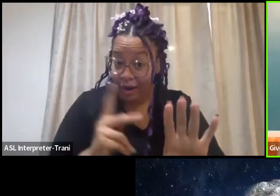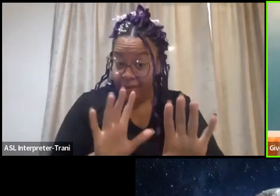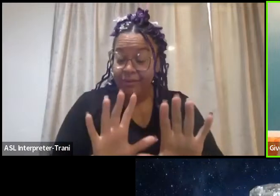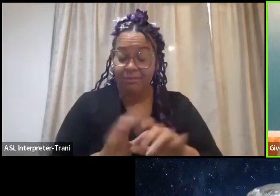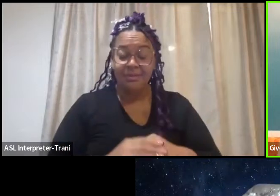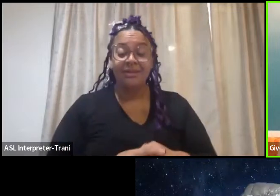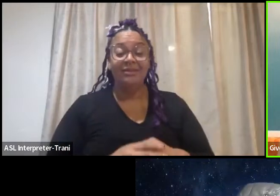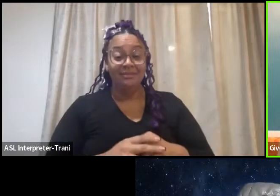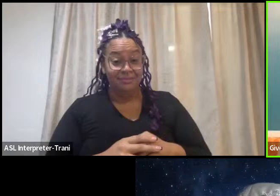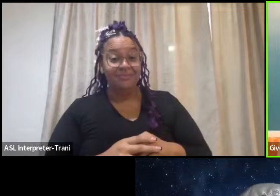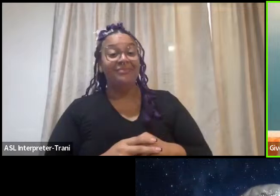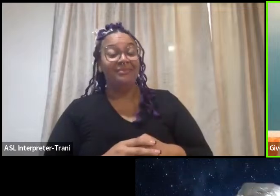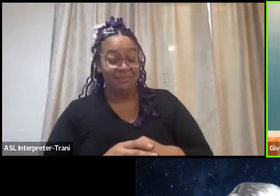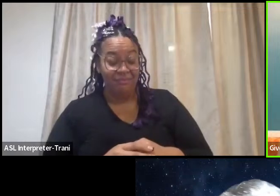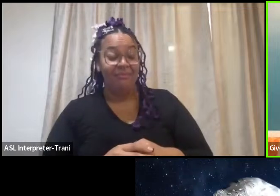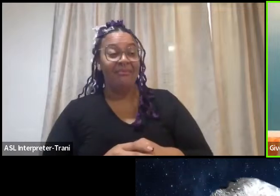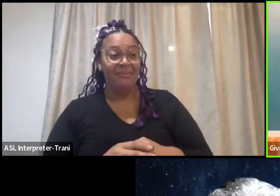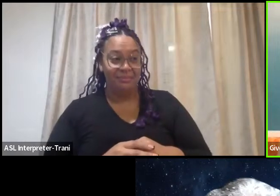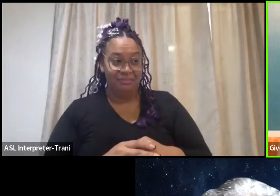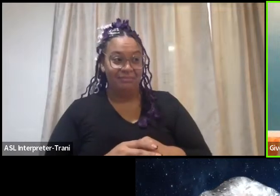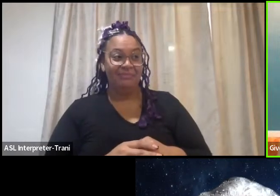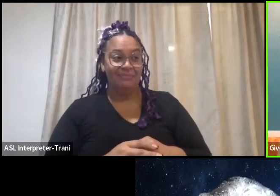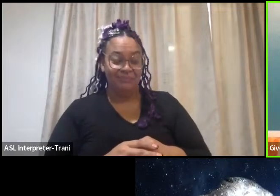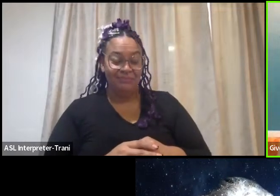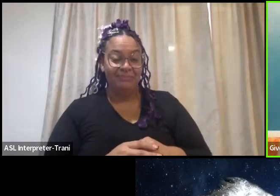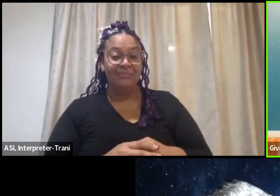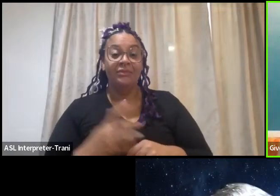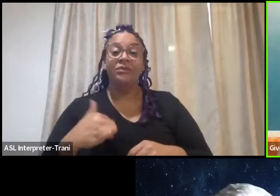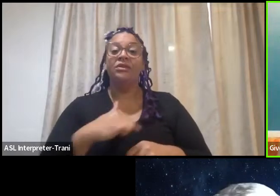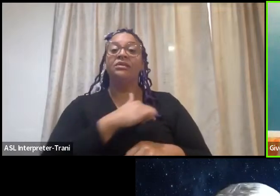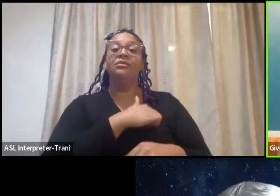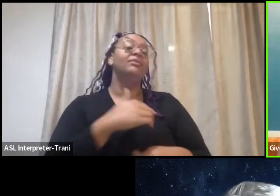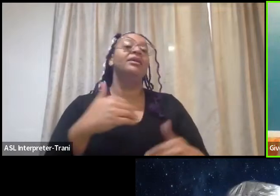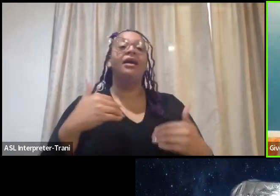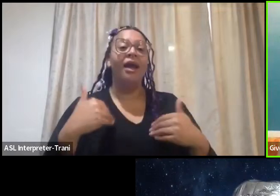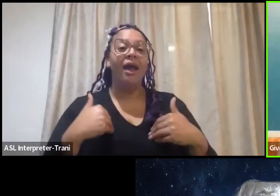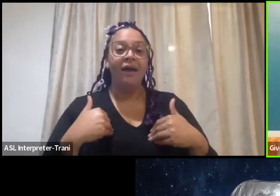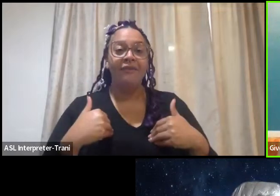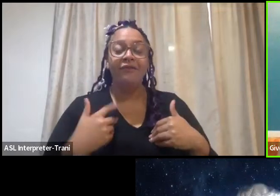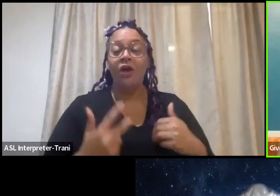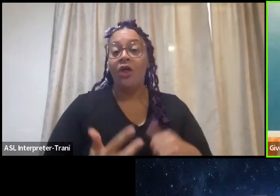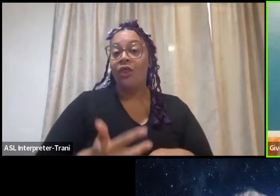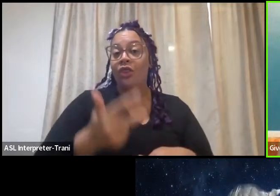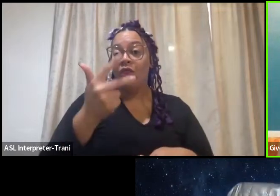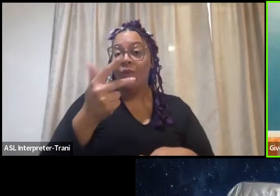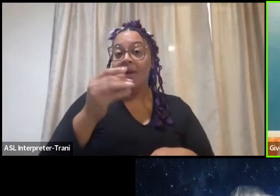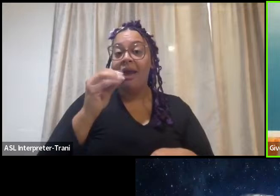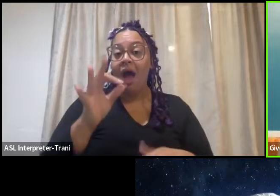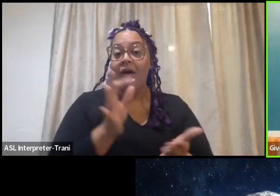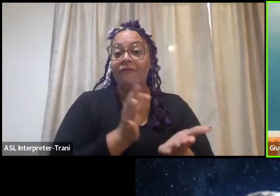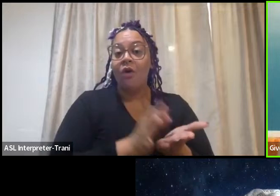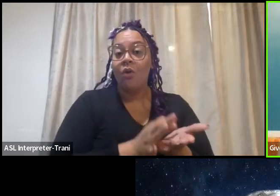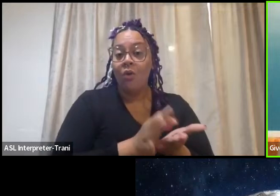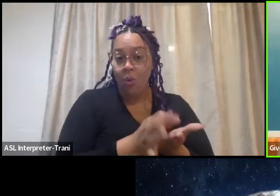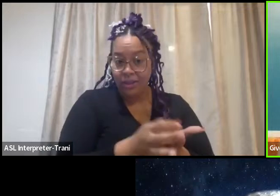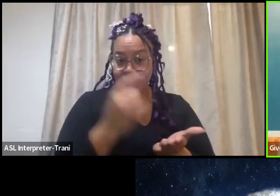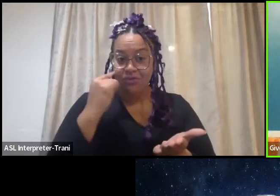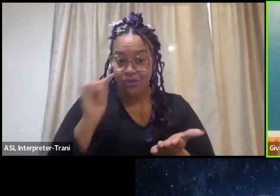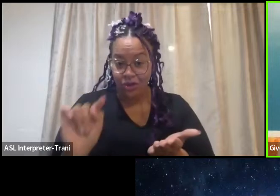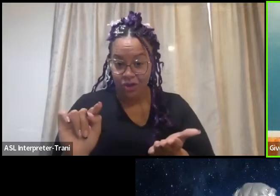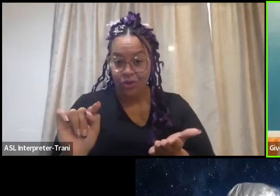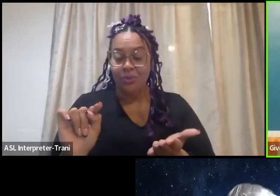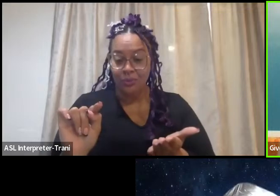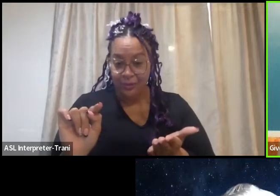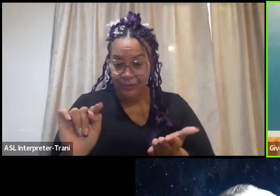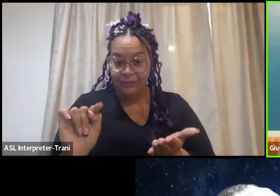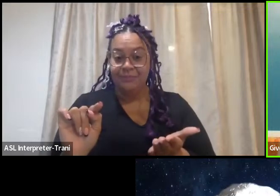Aries. So we have the Three of Coins also for you. And for folks